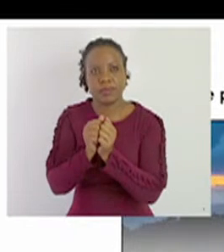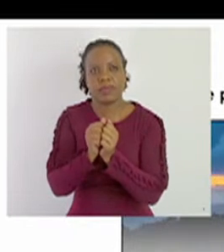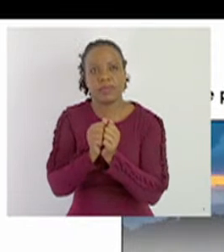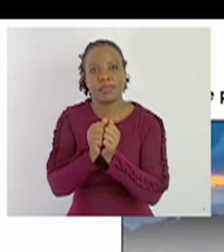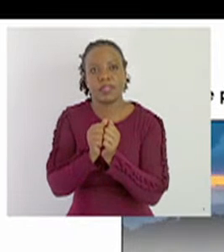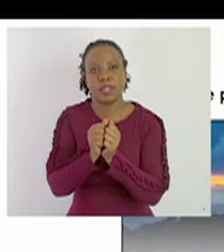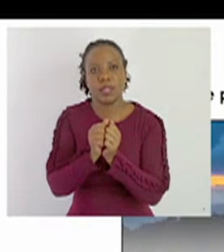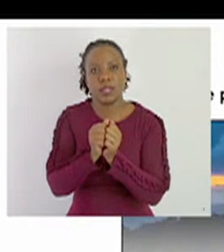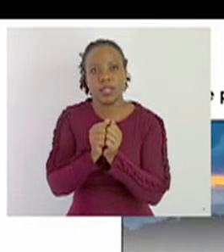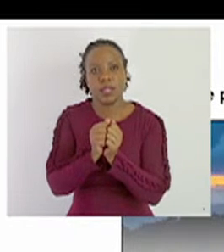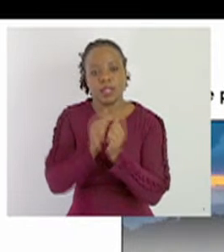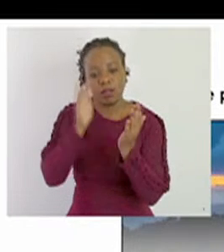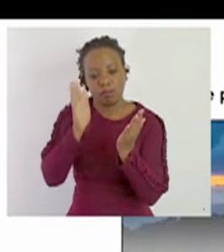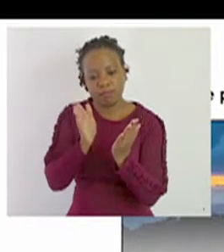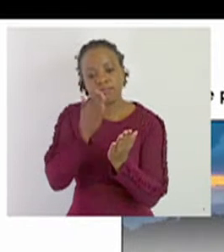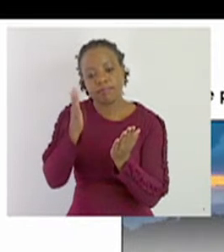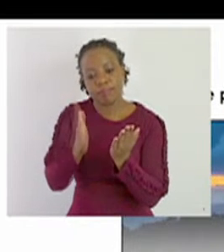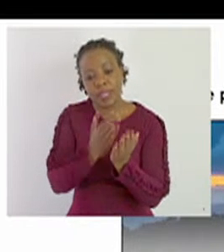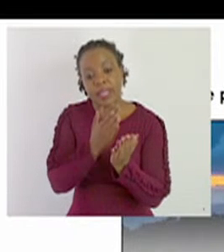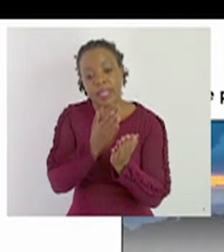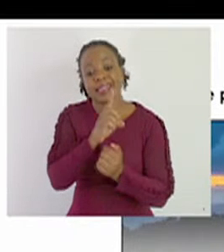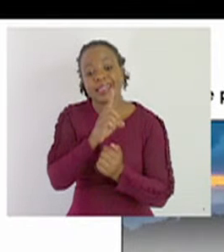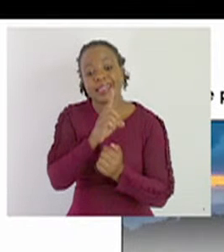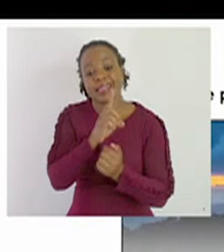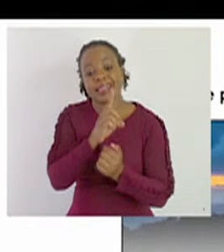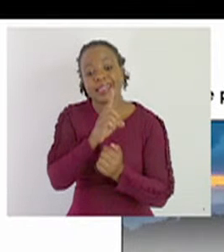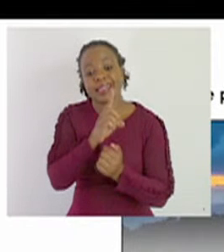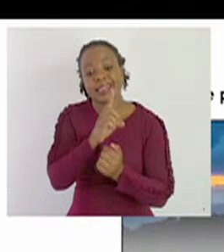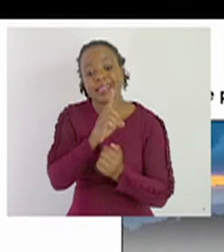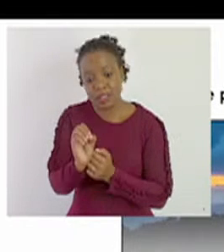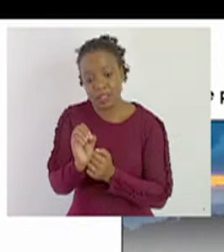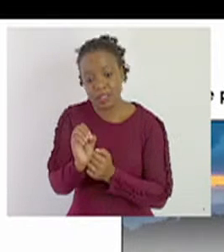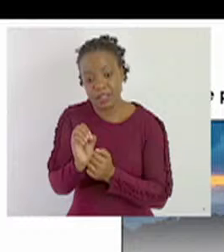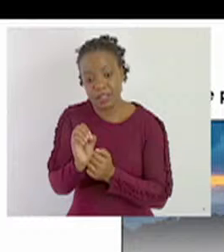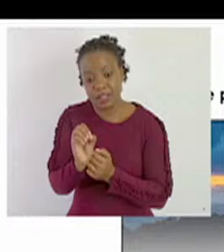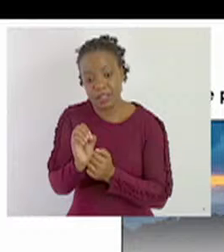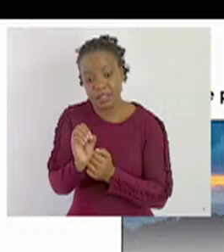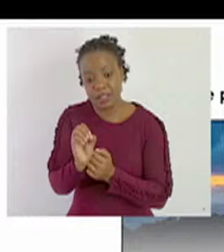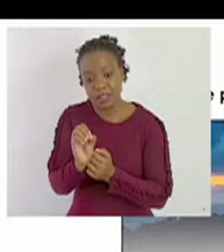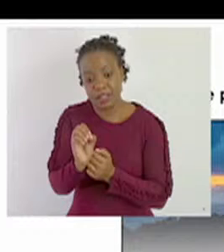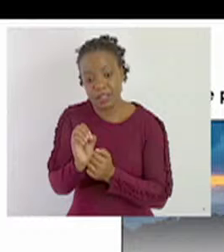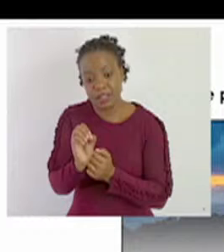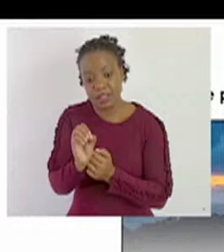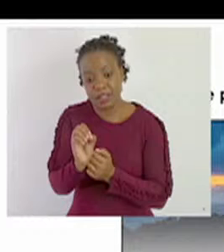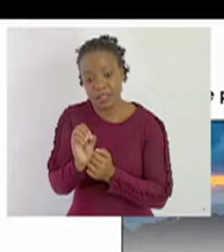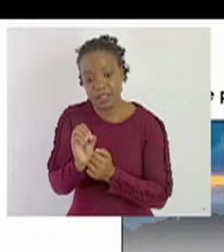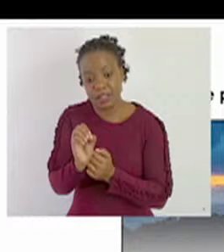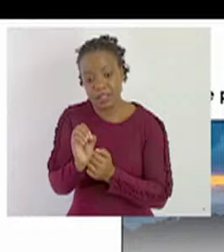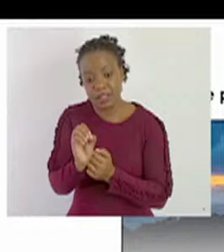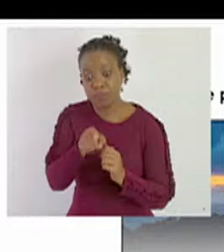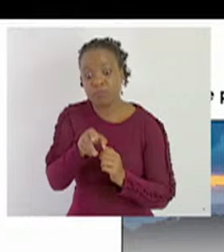The next page, which is page 10, there are some questions which are supposed to,